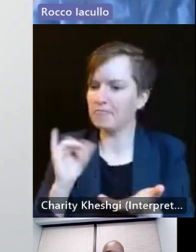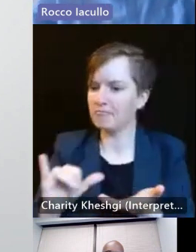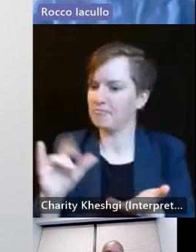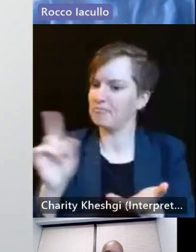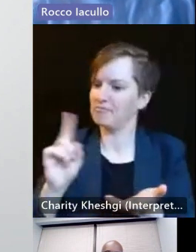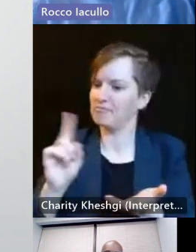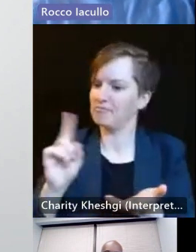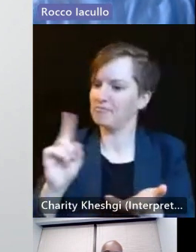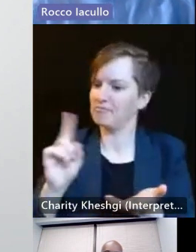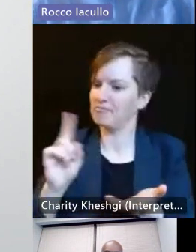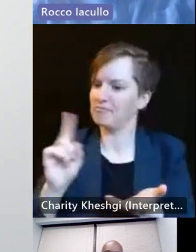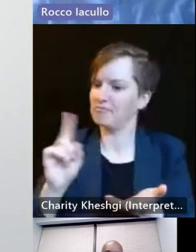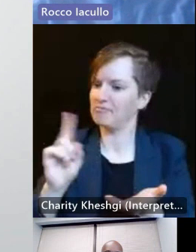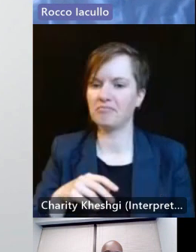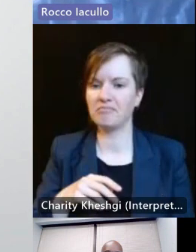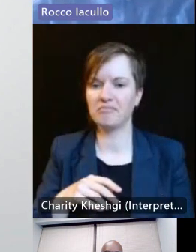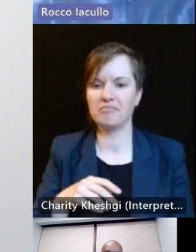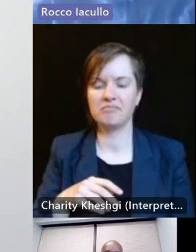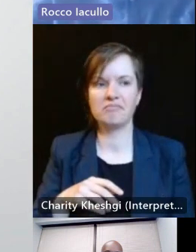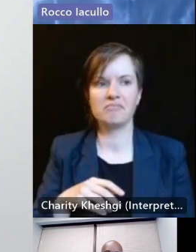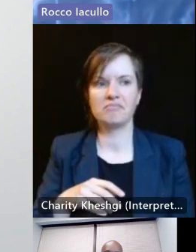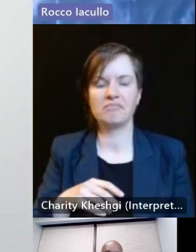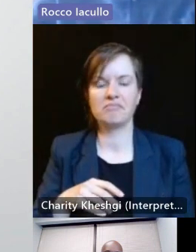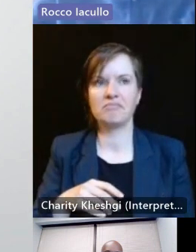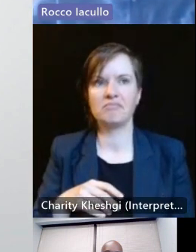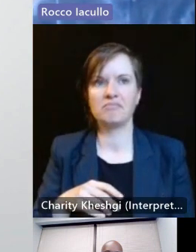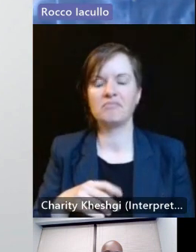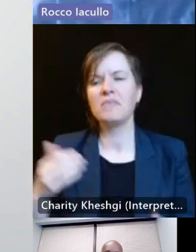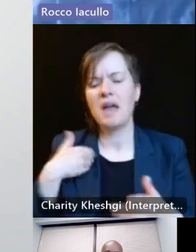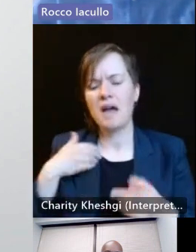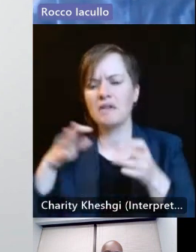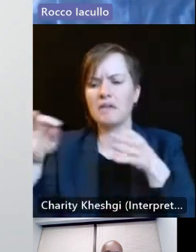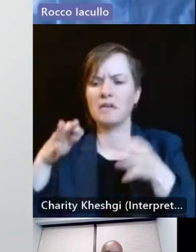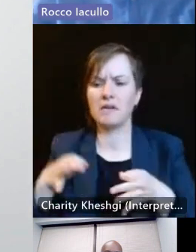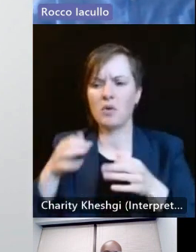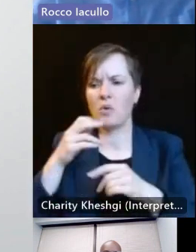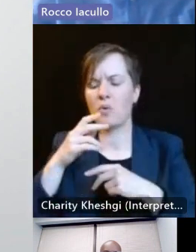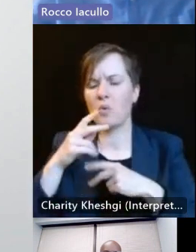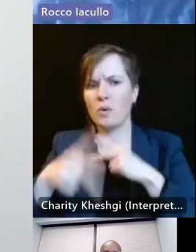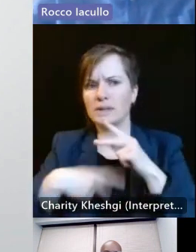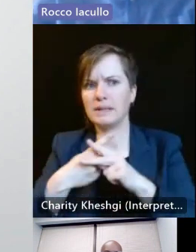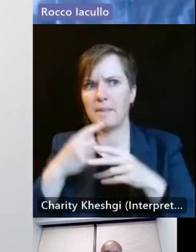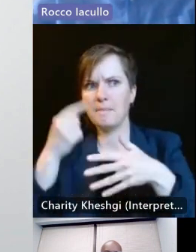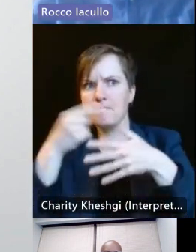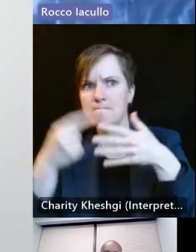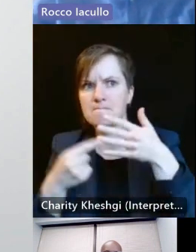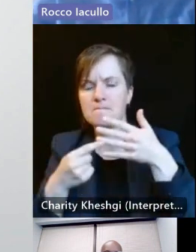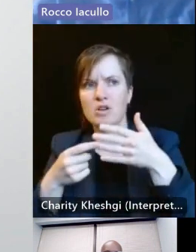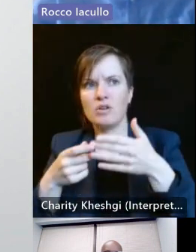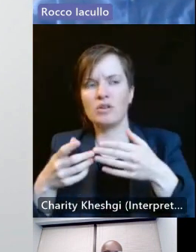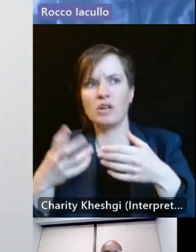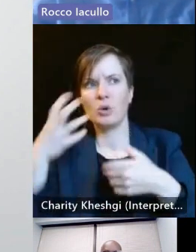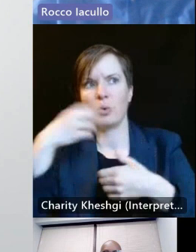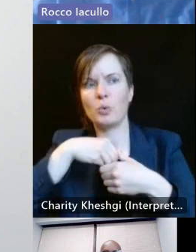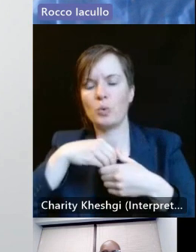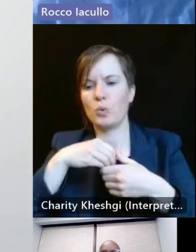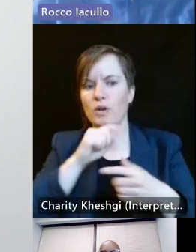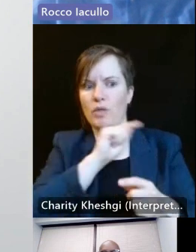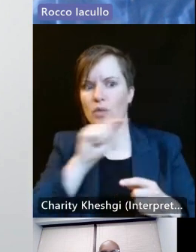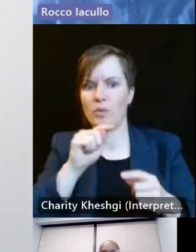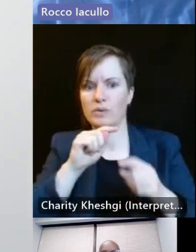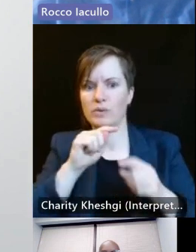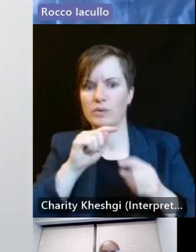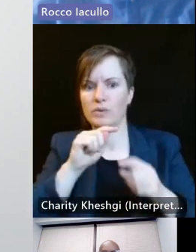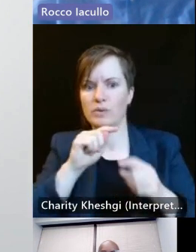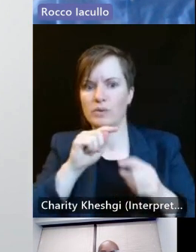that the entity must fall within to be covered by Title III. I have provided a list of